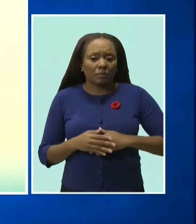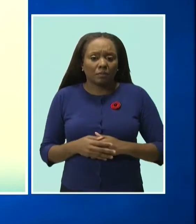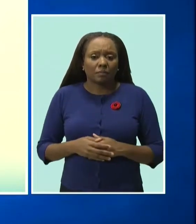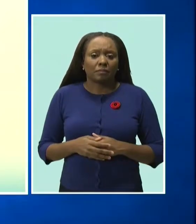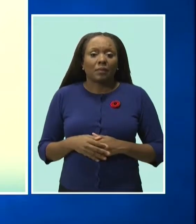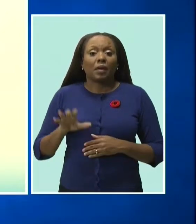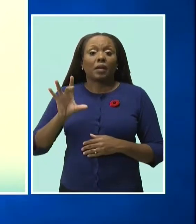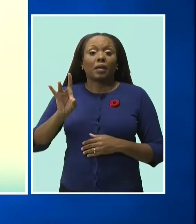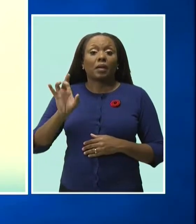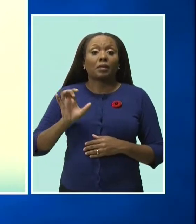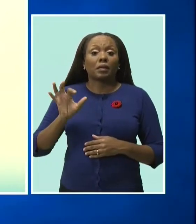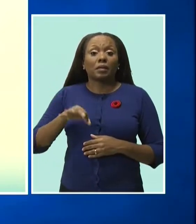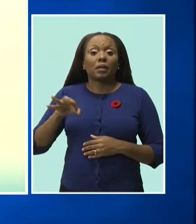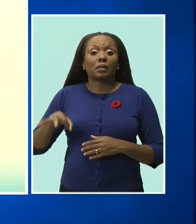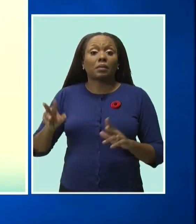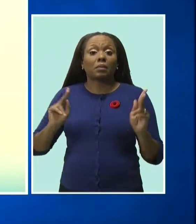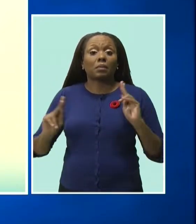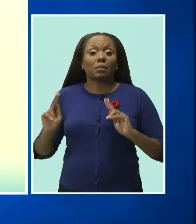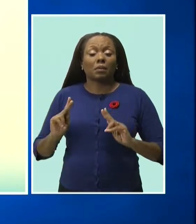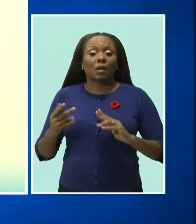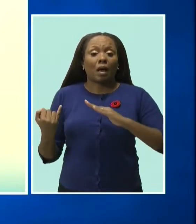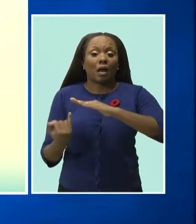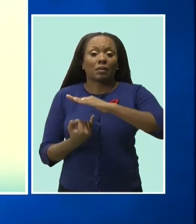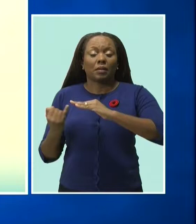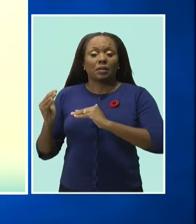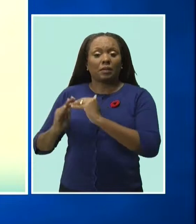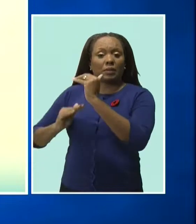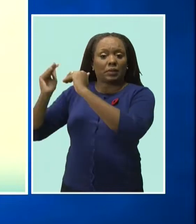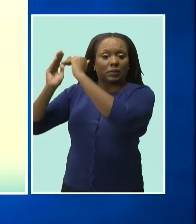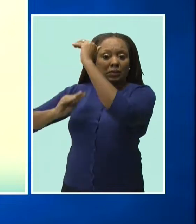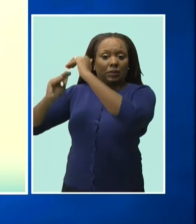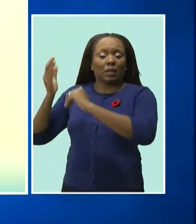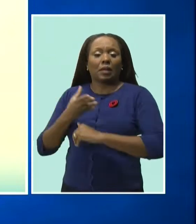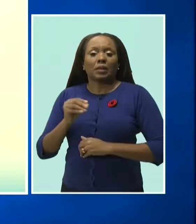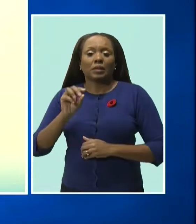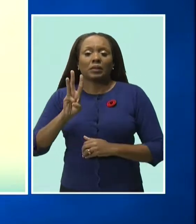were 899 people in isolation facilities and